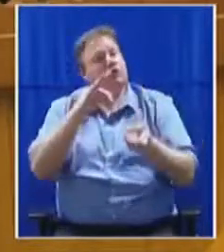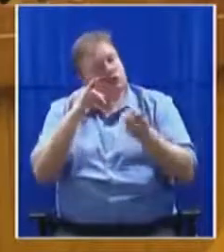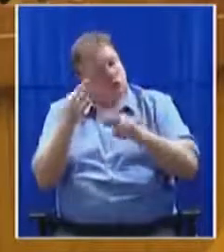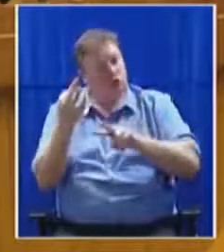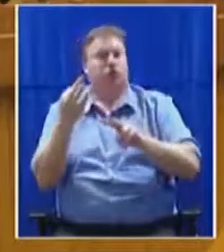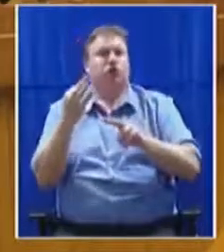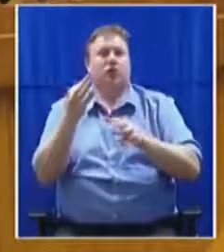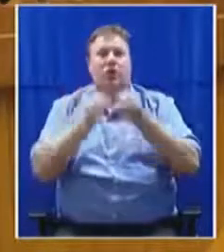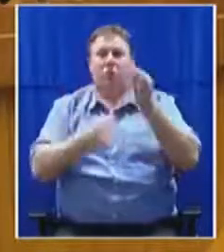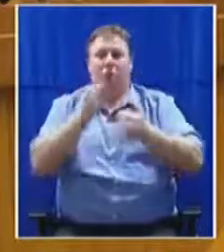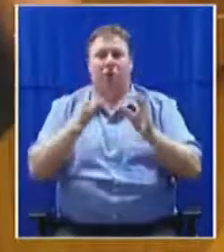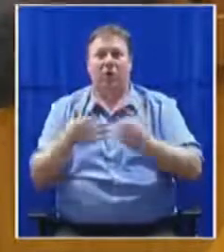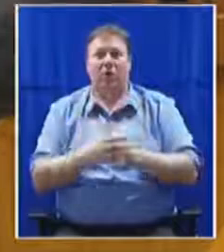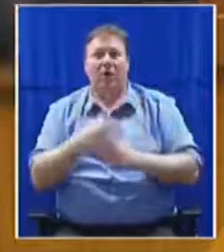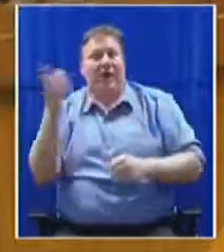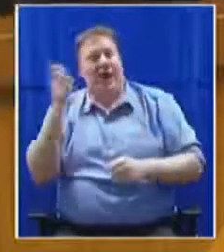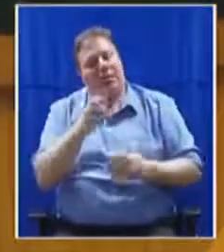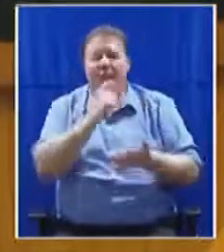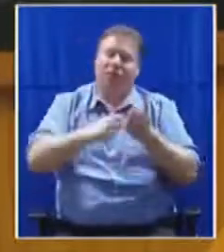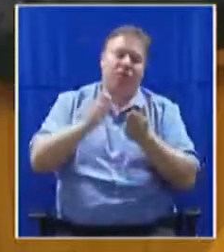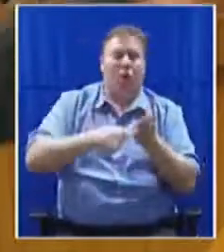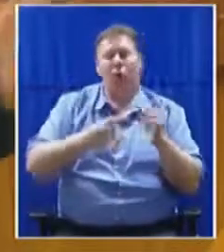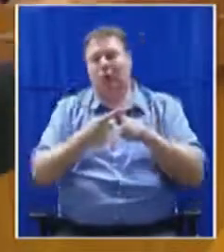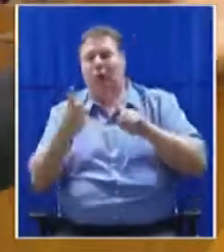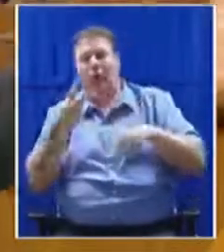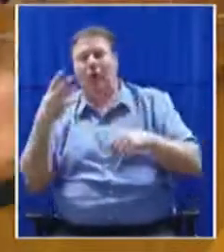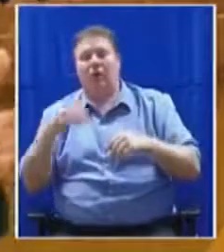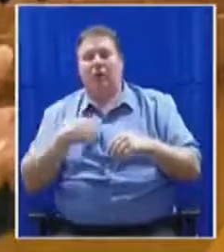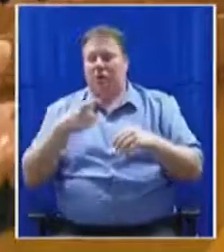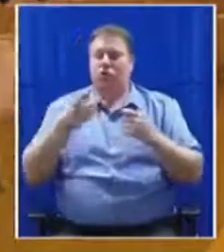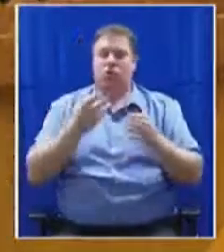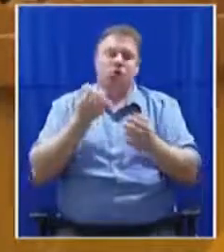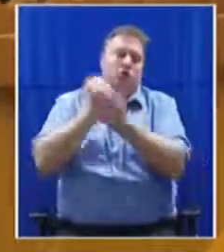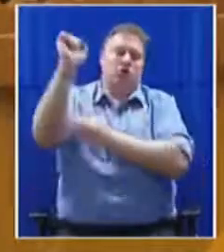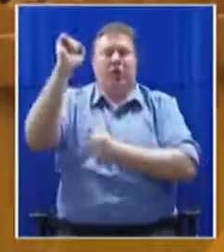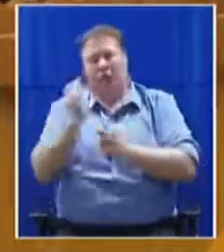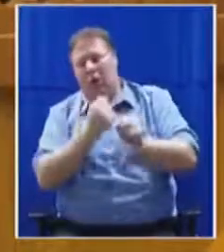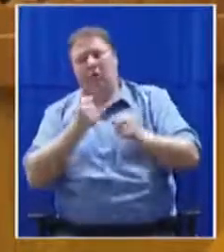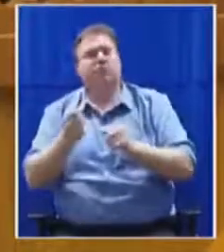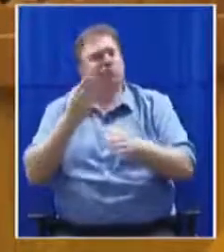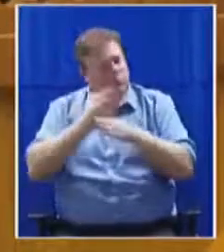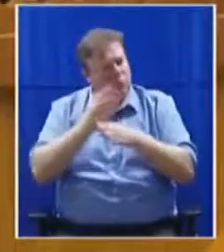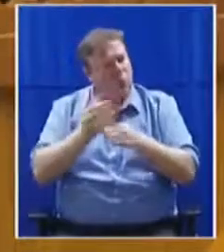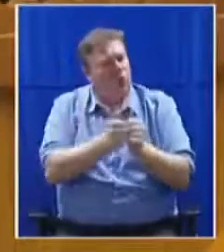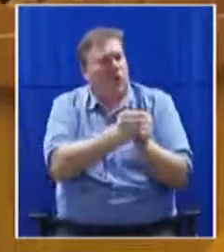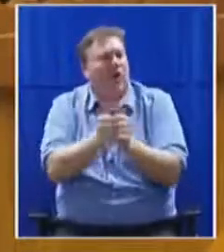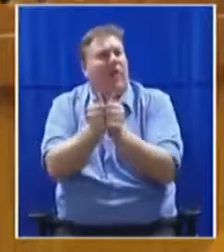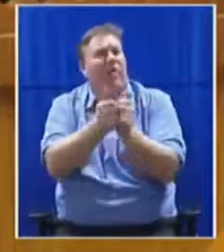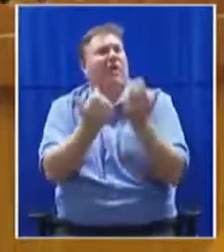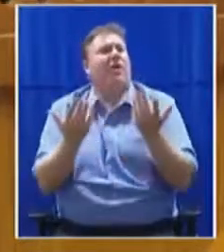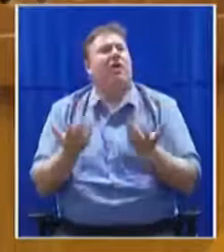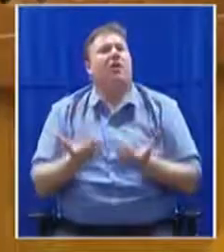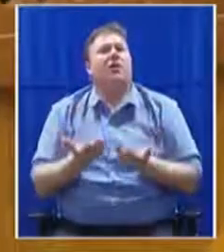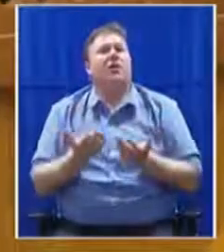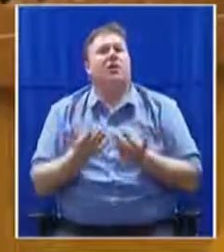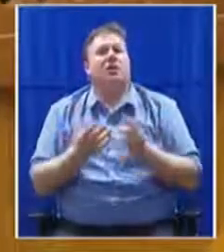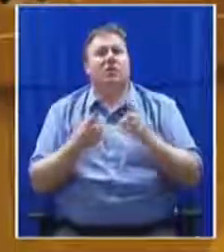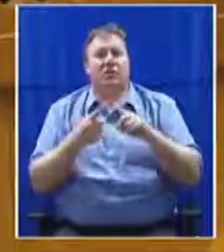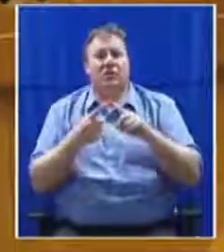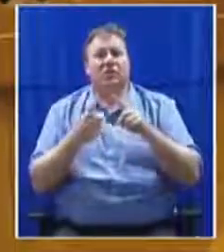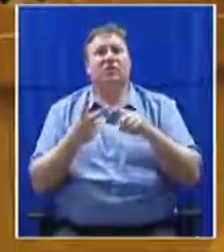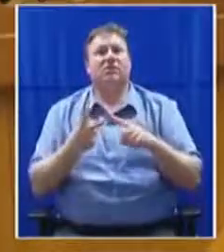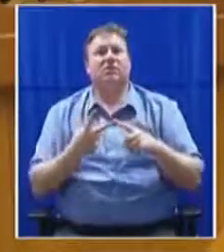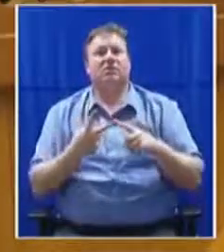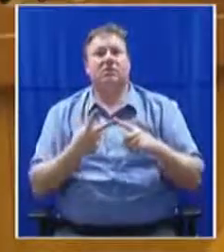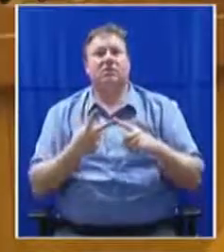don't have to come here and vote, and if there's an idea that comes from this side, you reject it. We must work together to reform our politics. We must